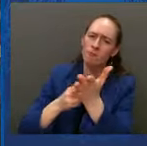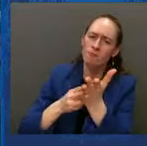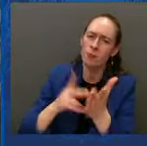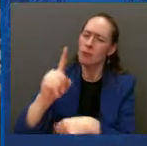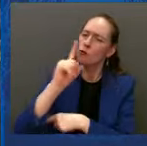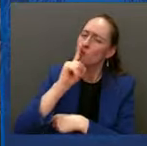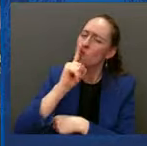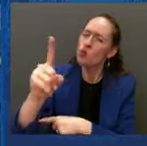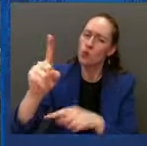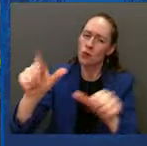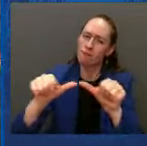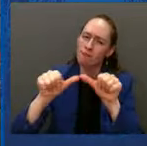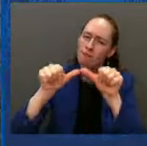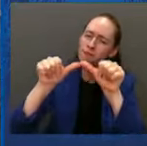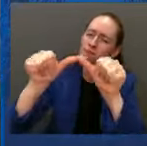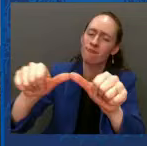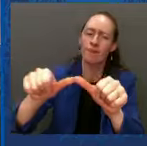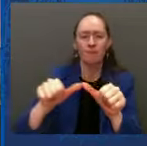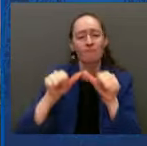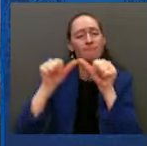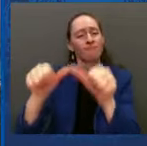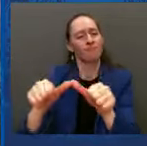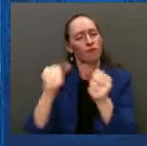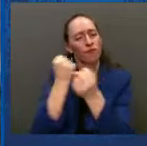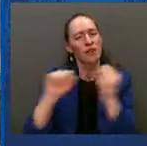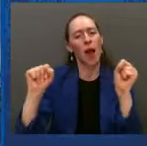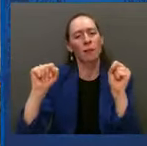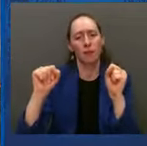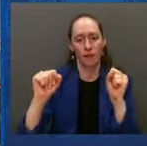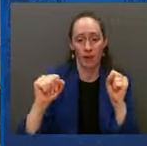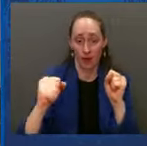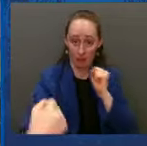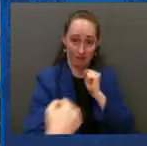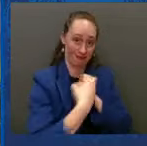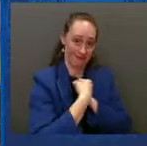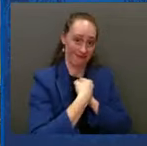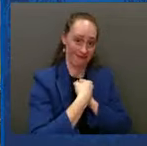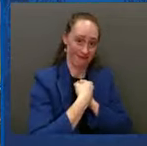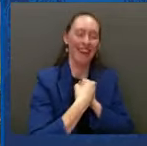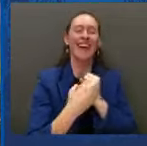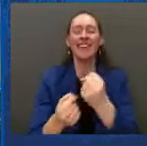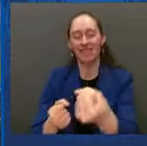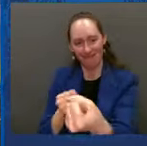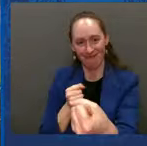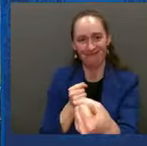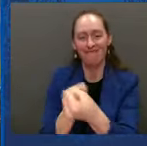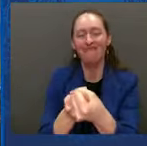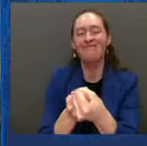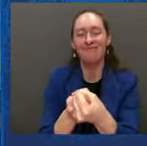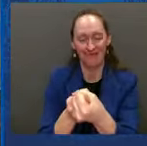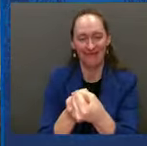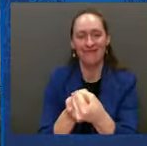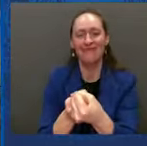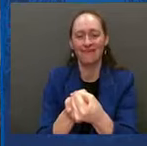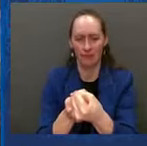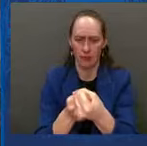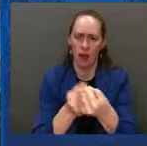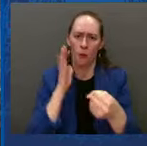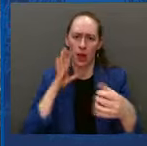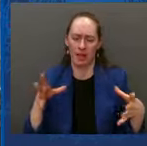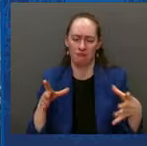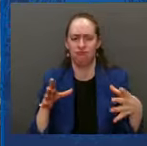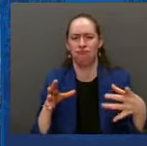you. Let us move forward with faith and conviction and with an abiding commitment to be allies, not of